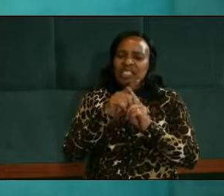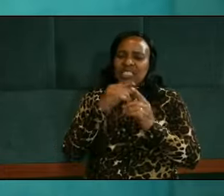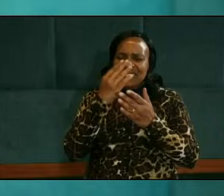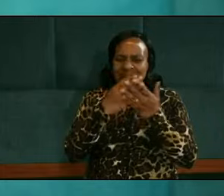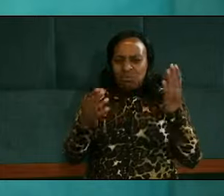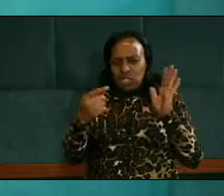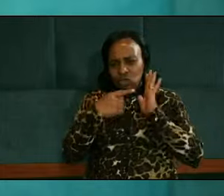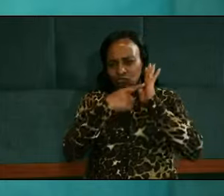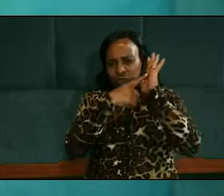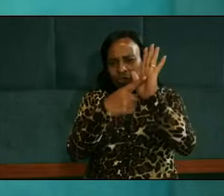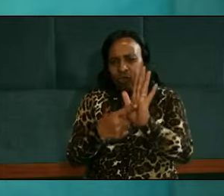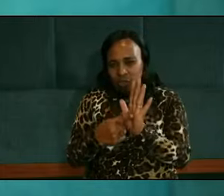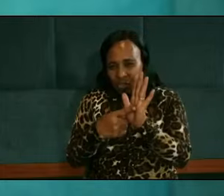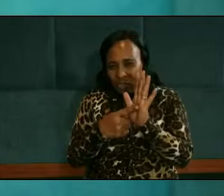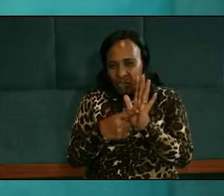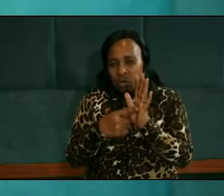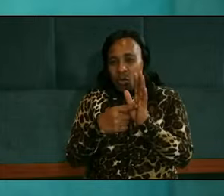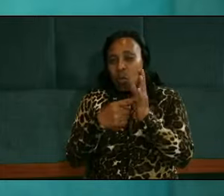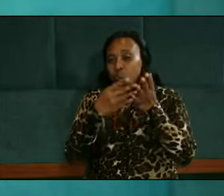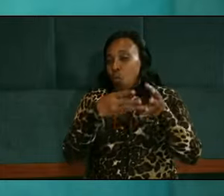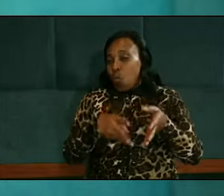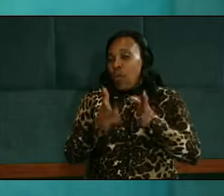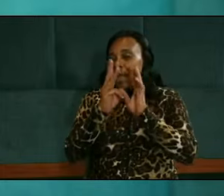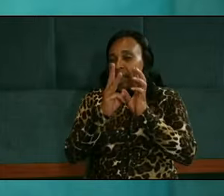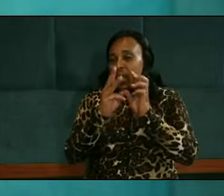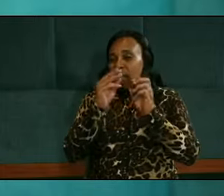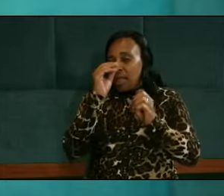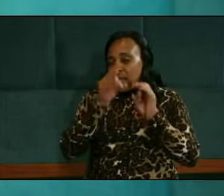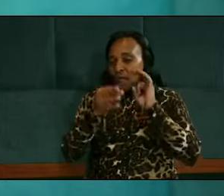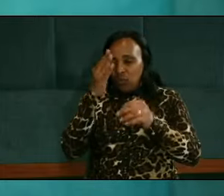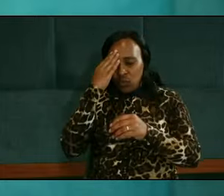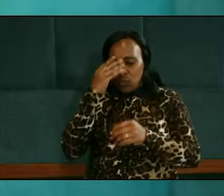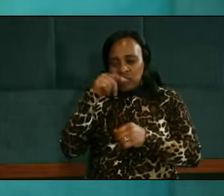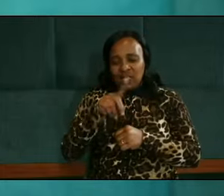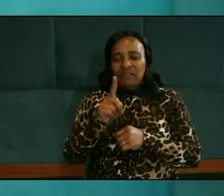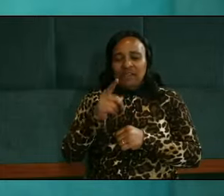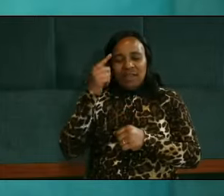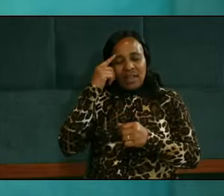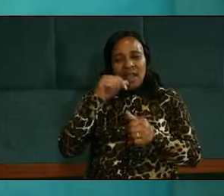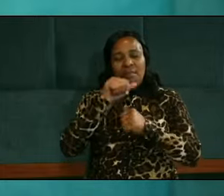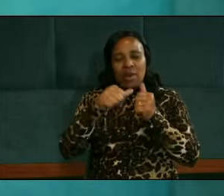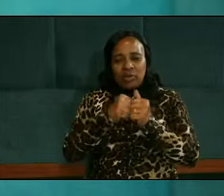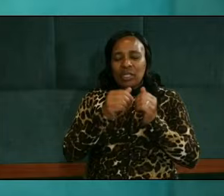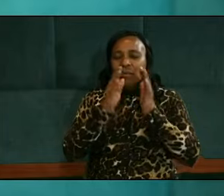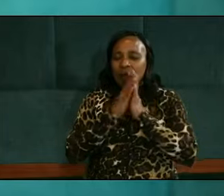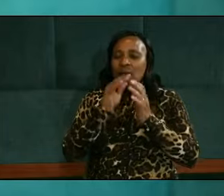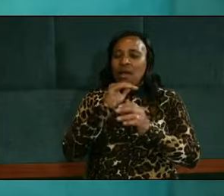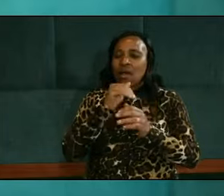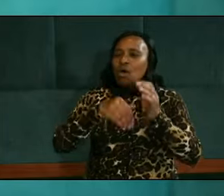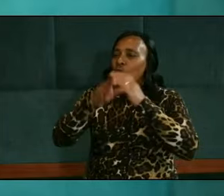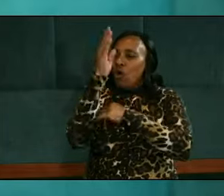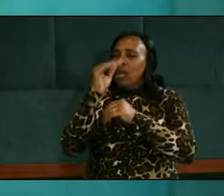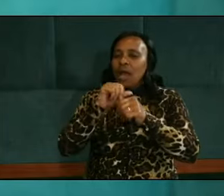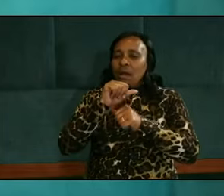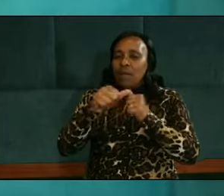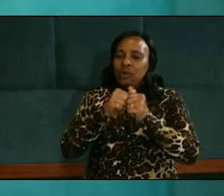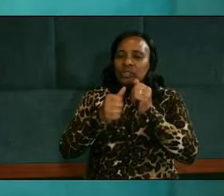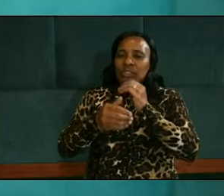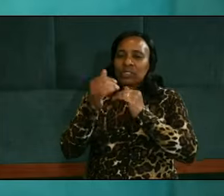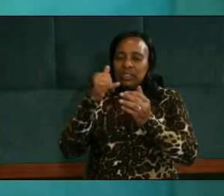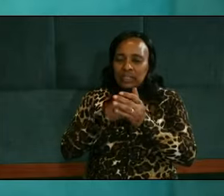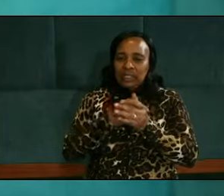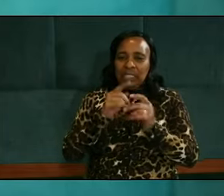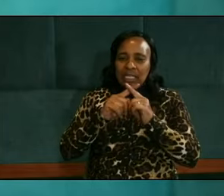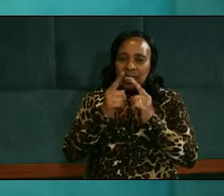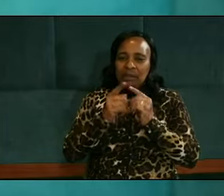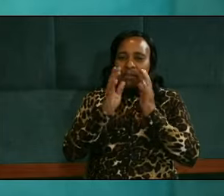self-reflection mode. Yeah. So you know yourself, think about it, pray to God about it. Prayer helps, I can